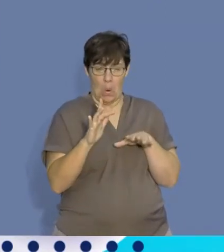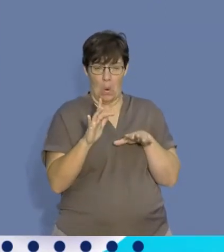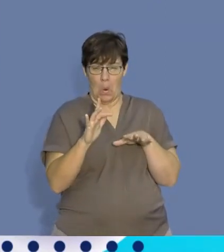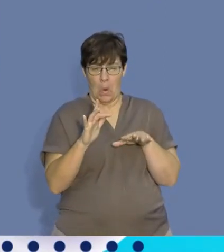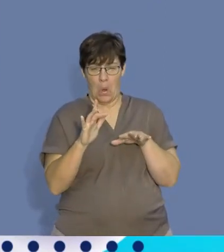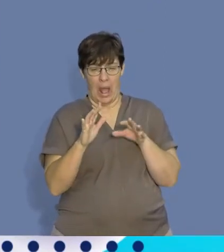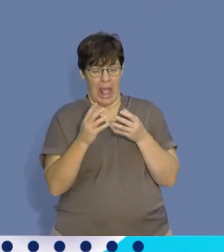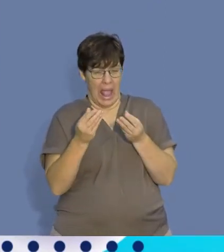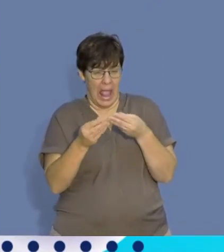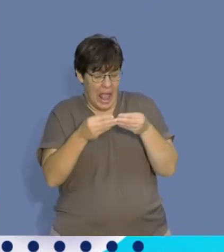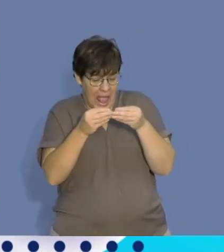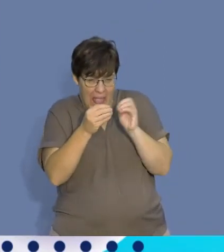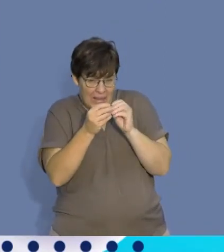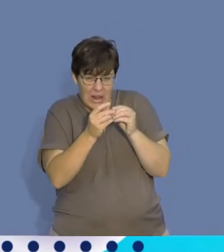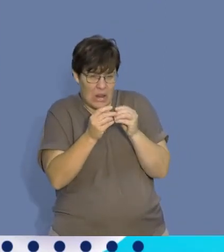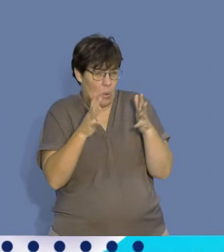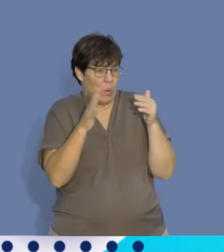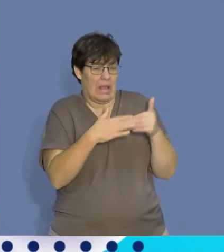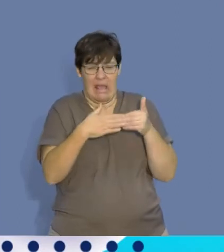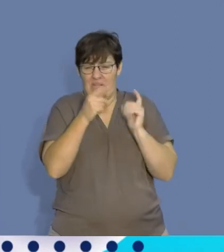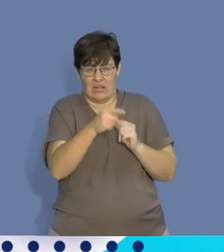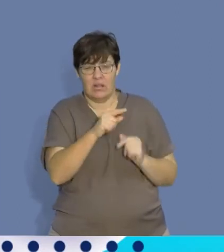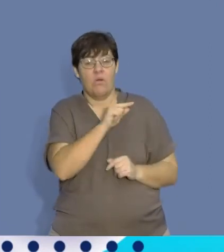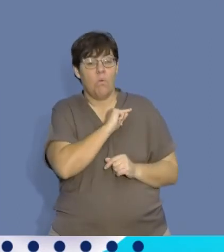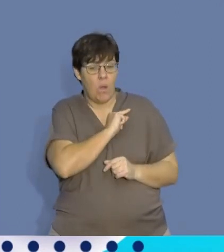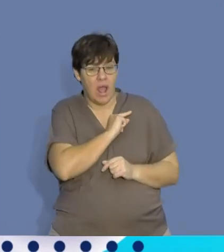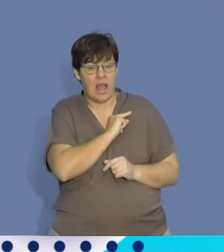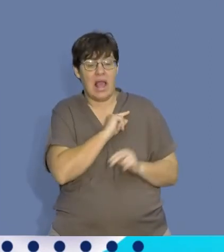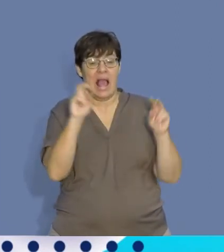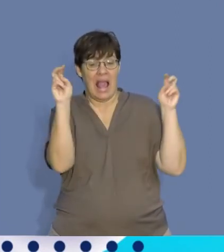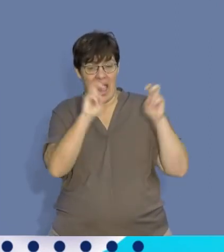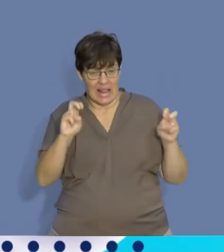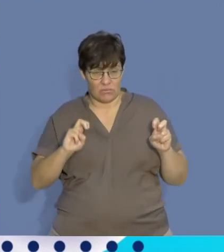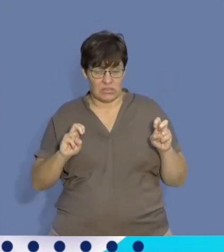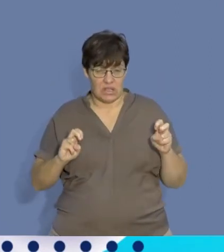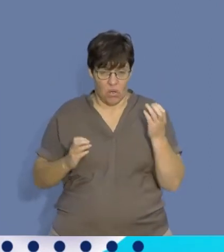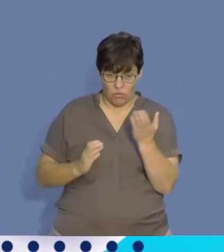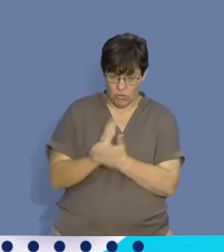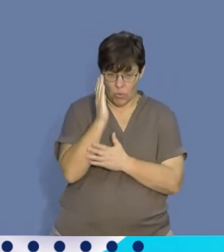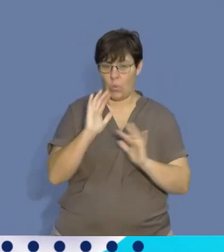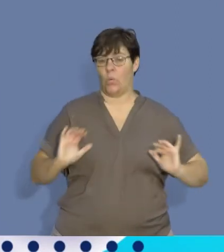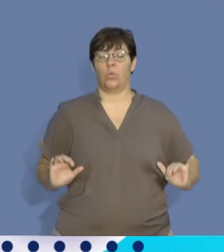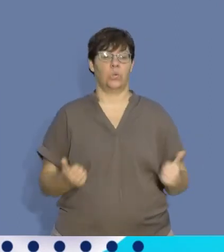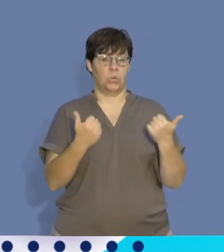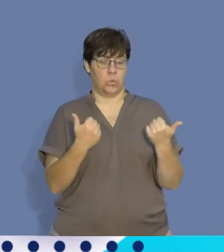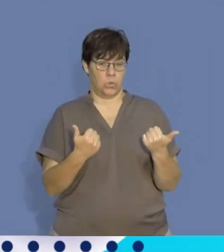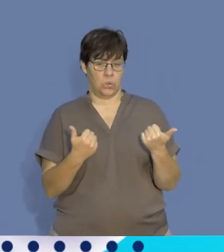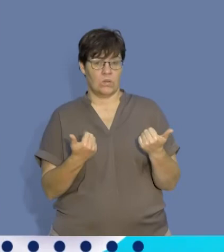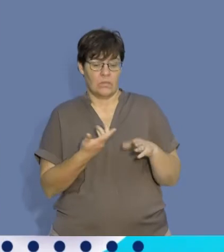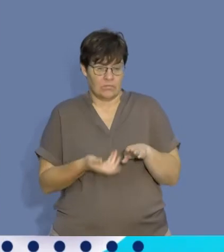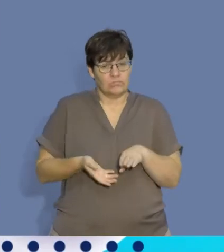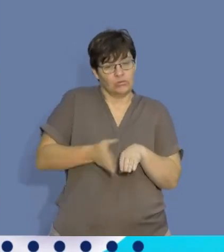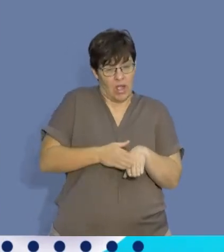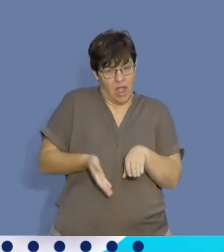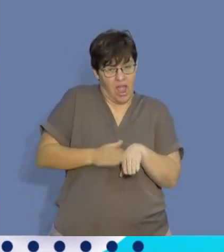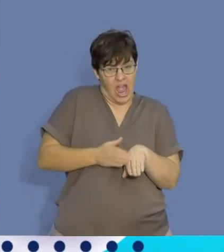okay? But we use them because they can conduct electricity so well, so they can gain charge